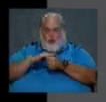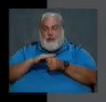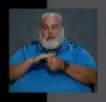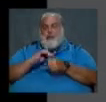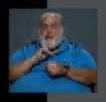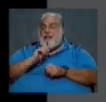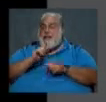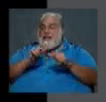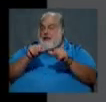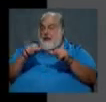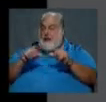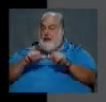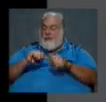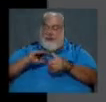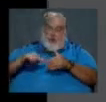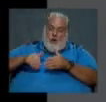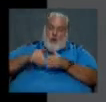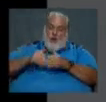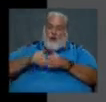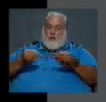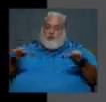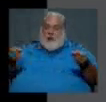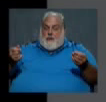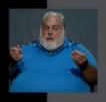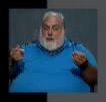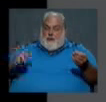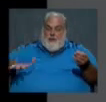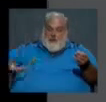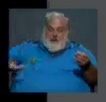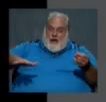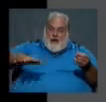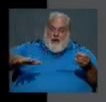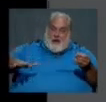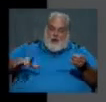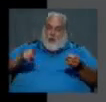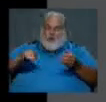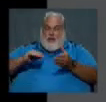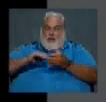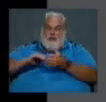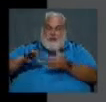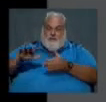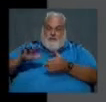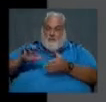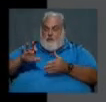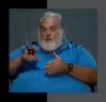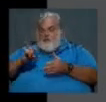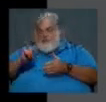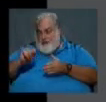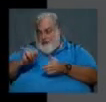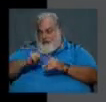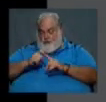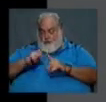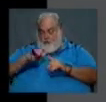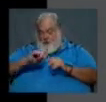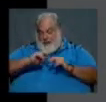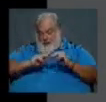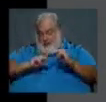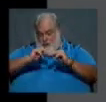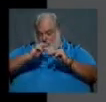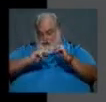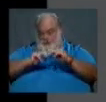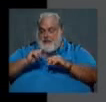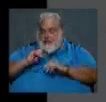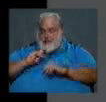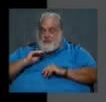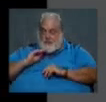area incorporating all properties lying within 1,500 feet of the site for which the permit is requested.